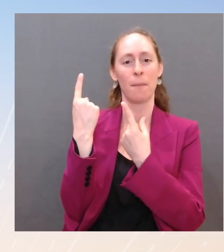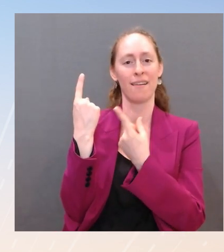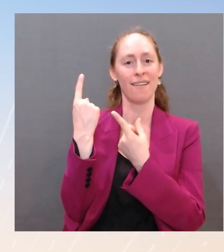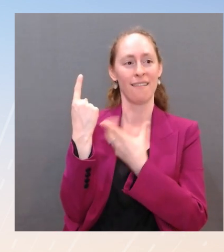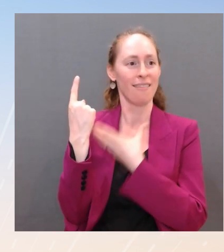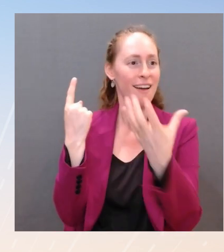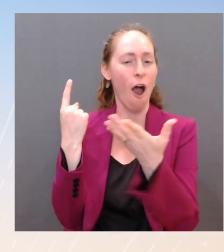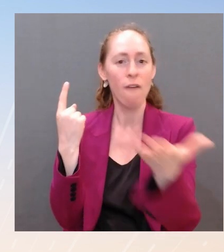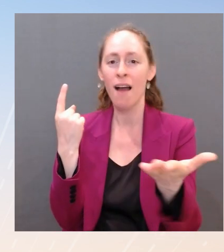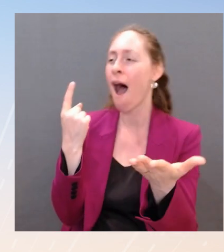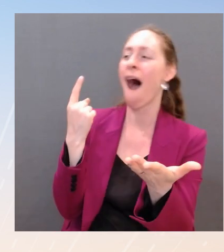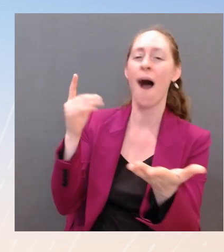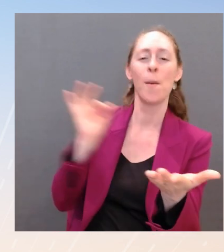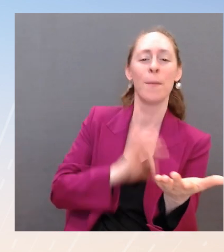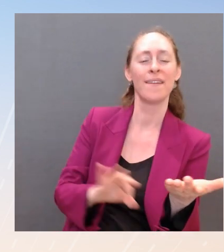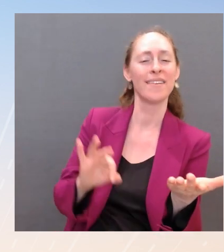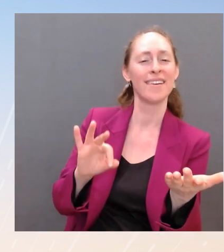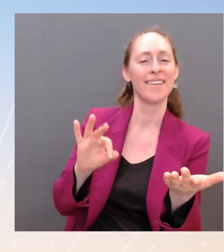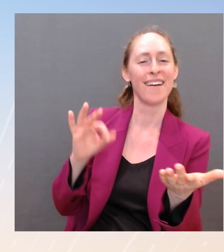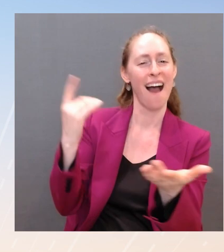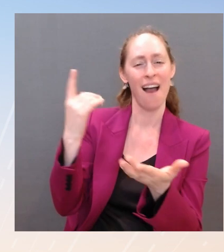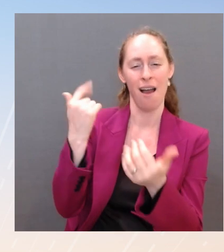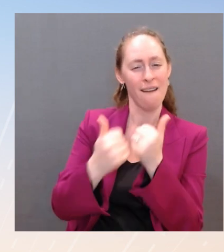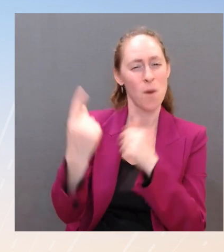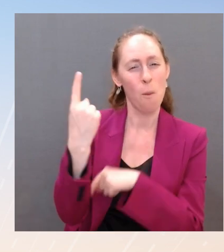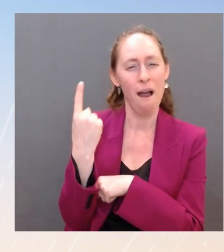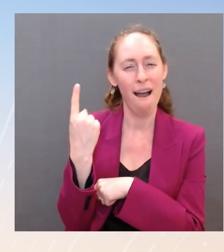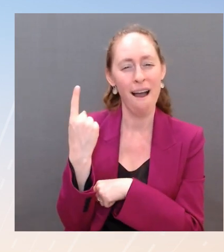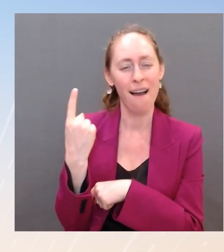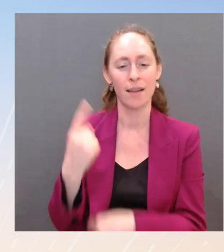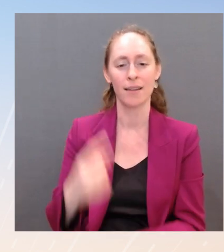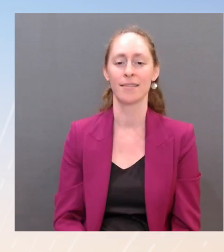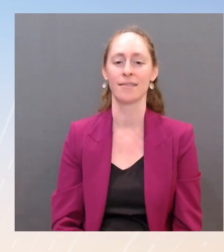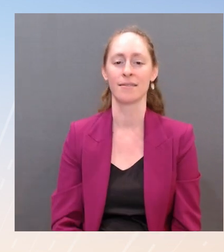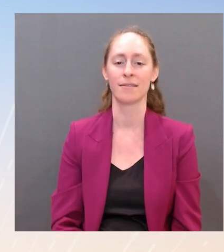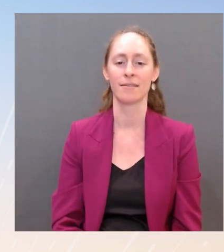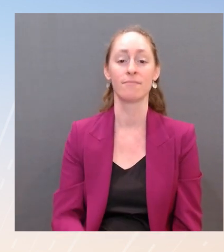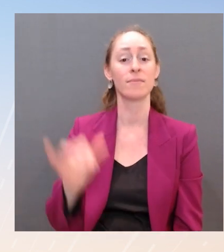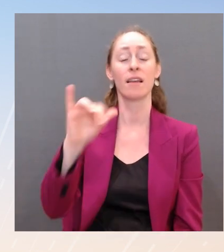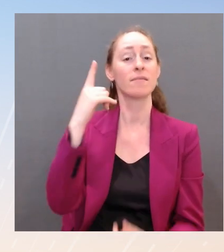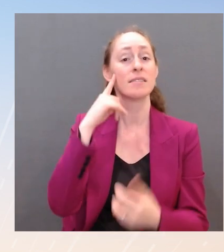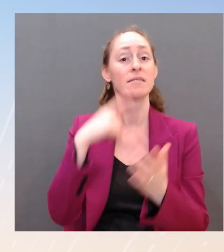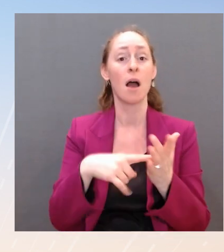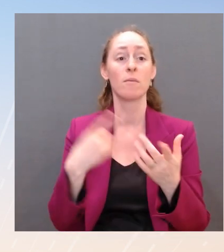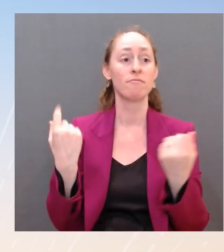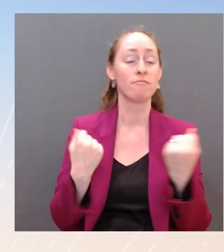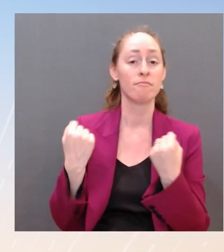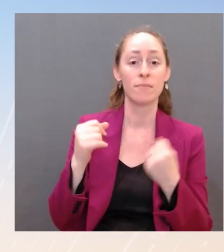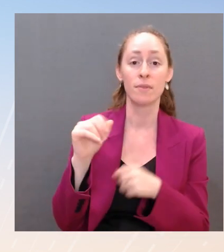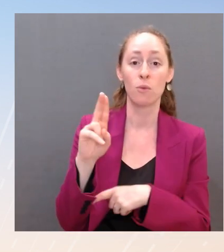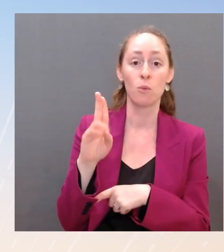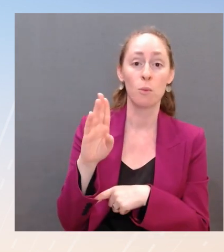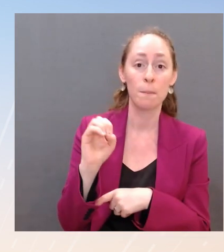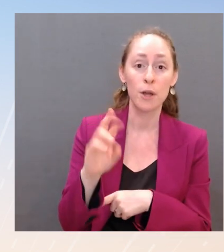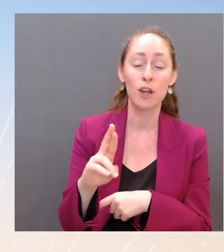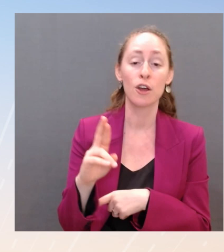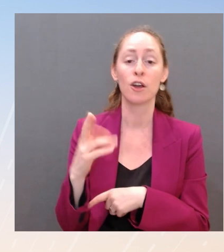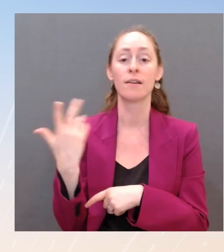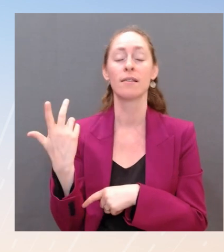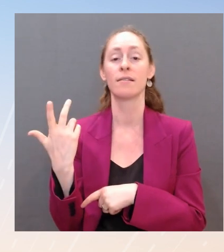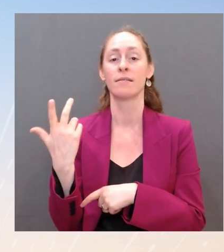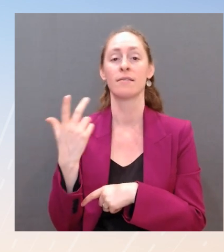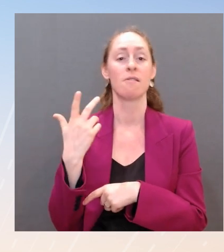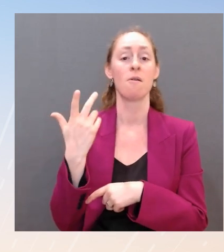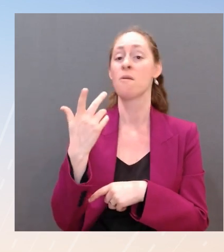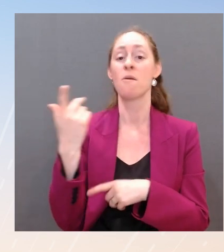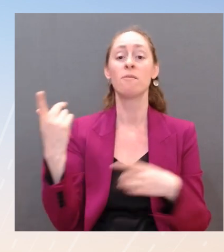talking about Uber drivers, we're talking about everyday people who interact with these people the most. And that we want to equip them, empower them, and